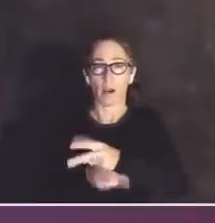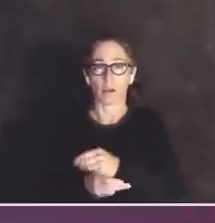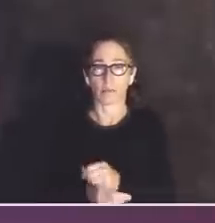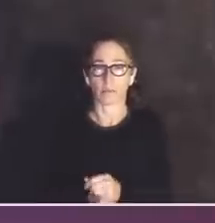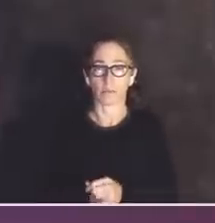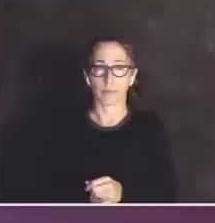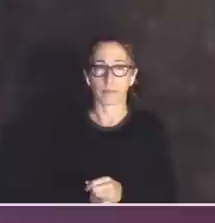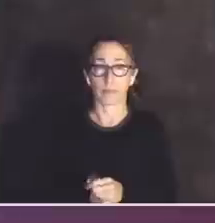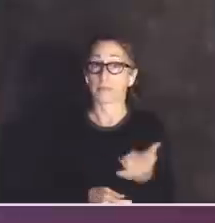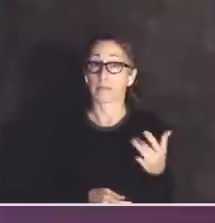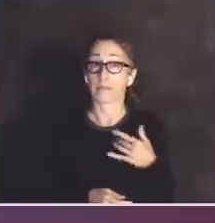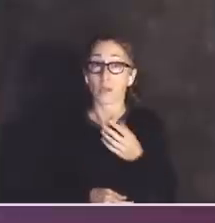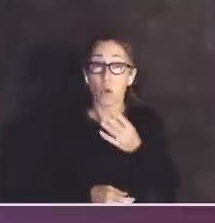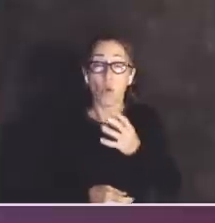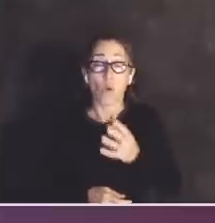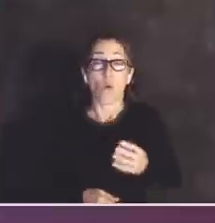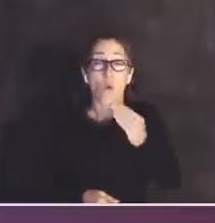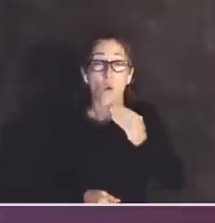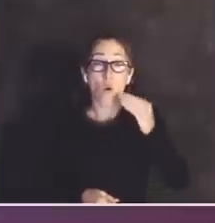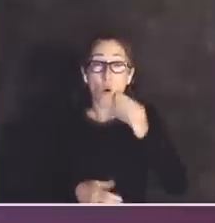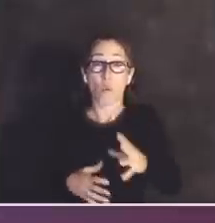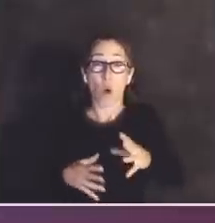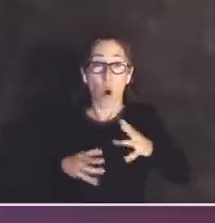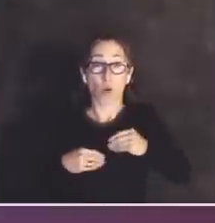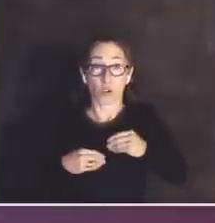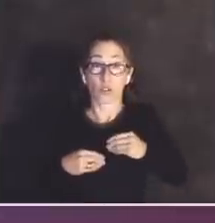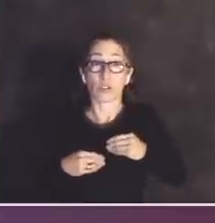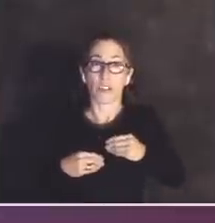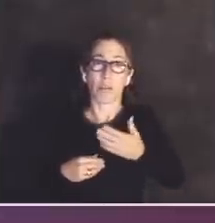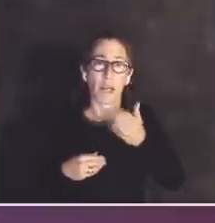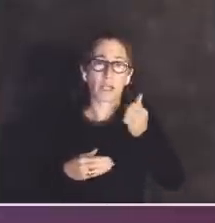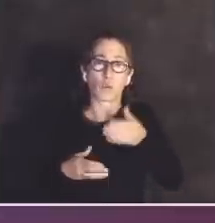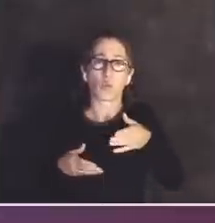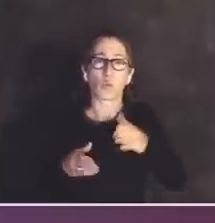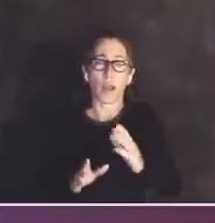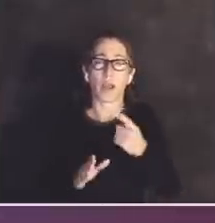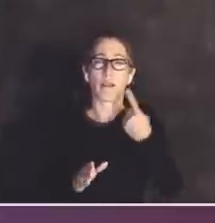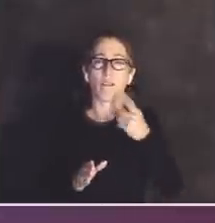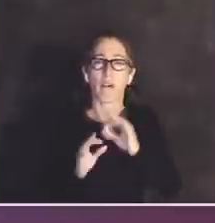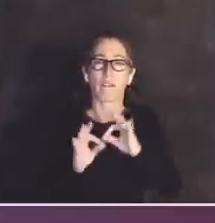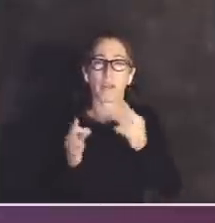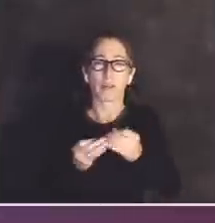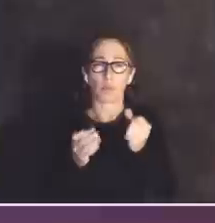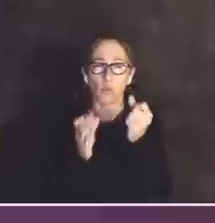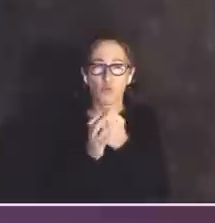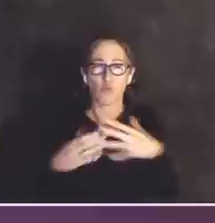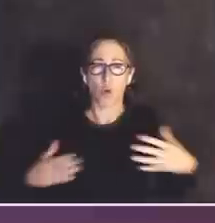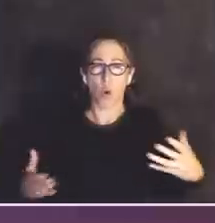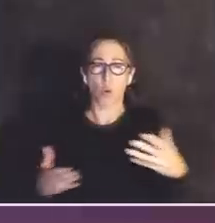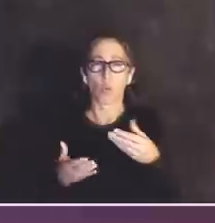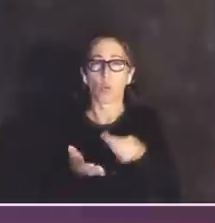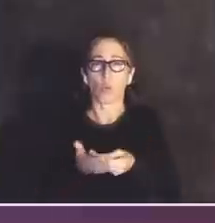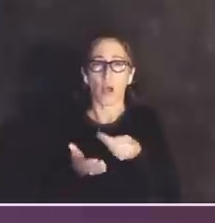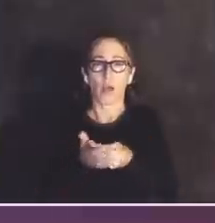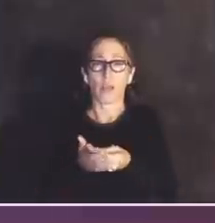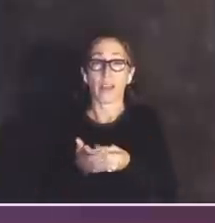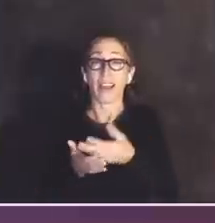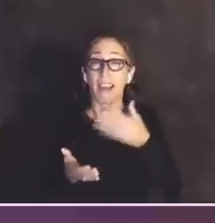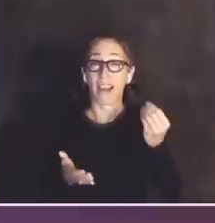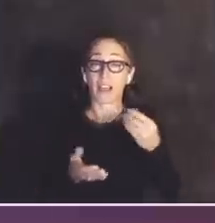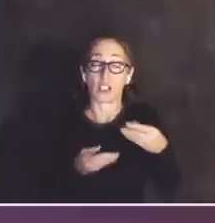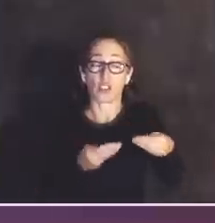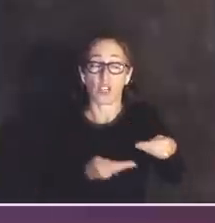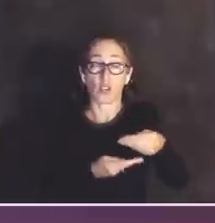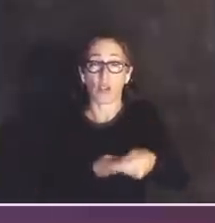home ownership is one of the greatest ways that any family can grow their wealth and intergenerational wealth. And so there will be a $15,000